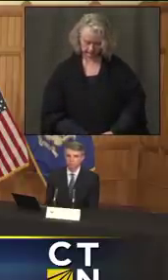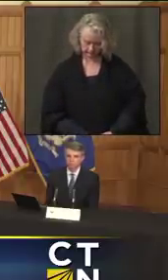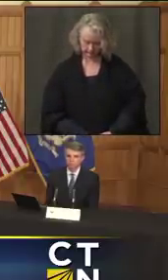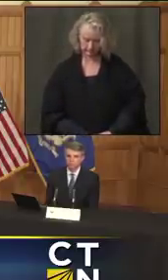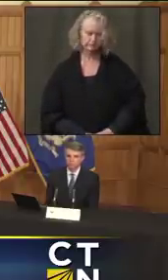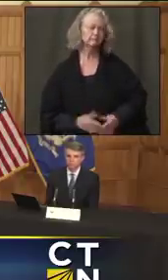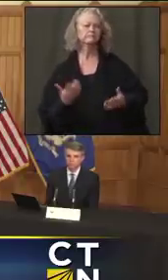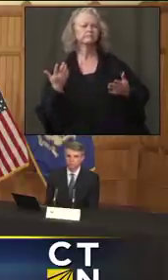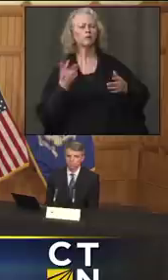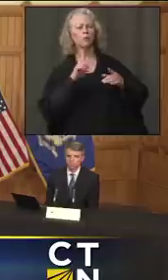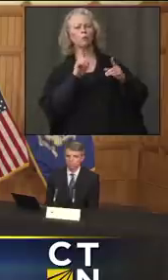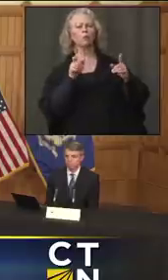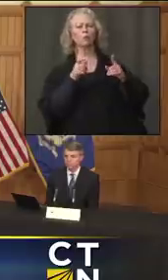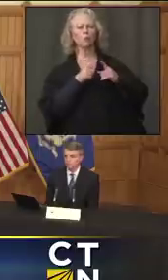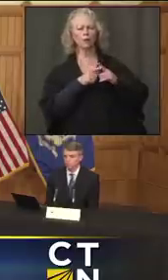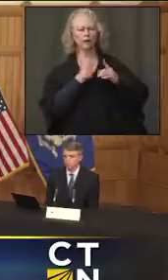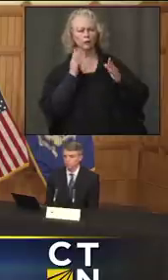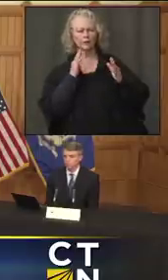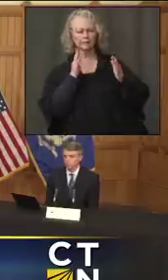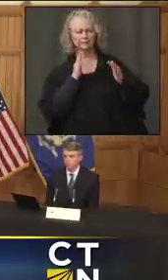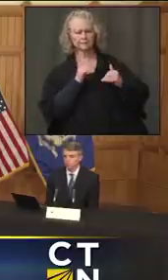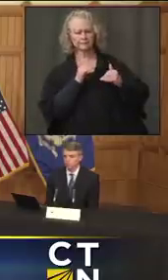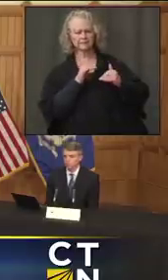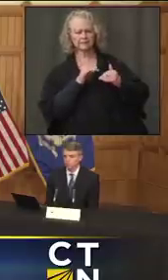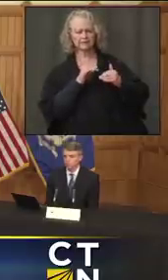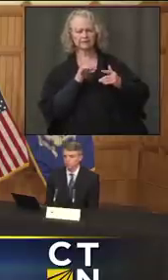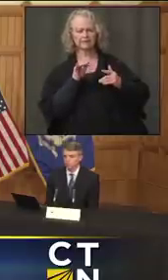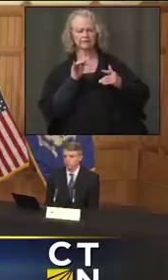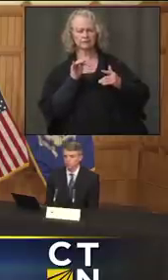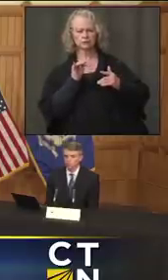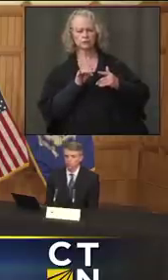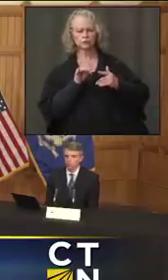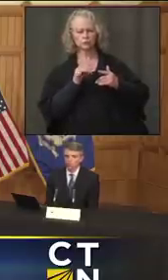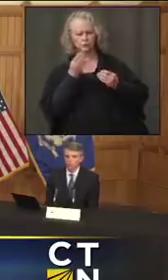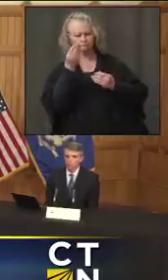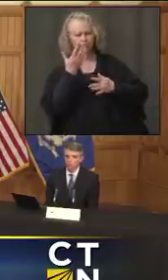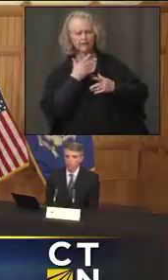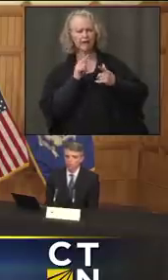When do you expect to release daily hospital discharges?